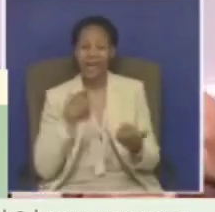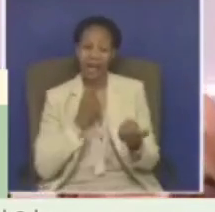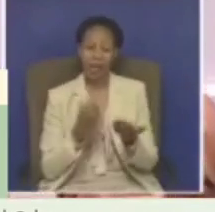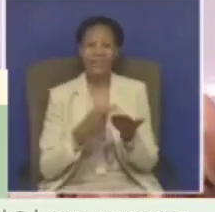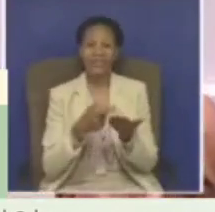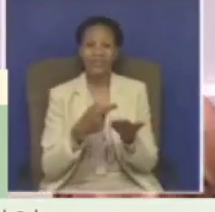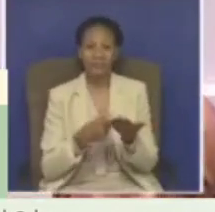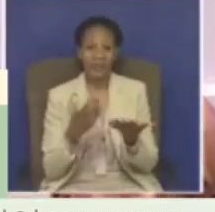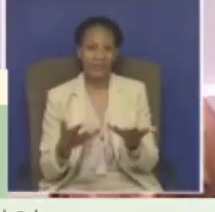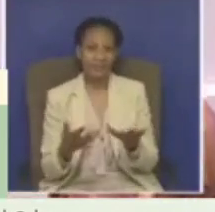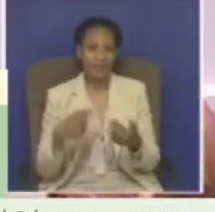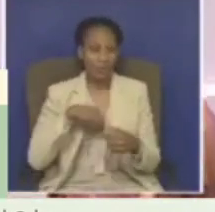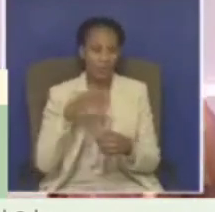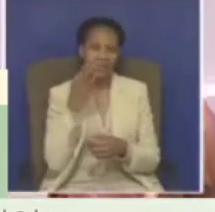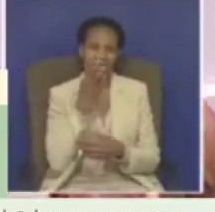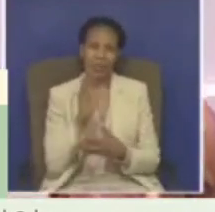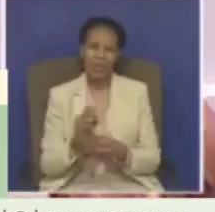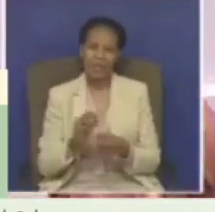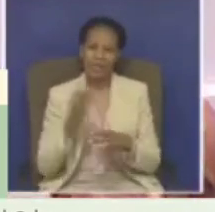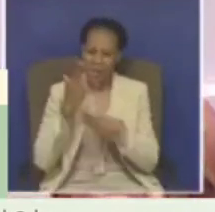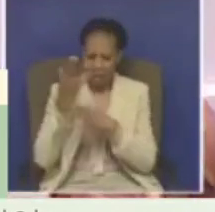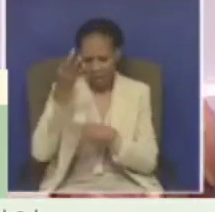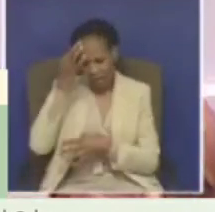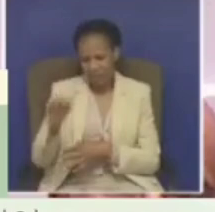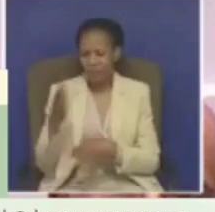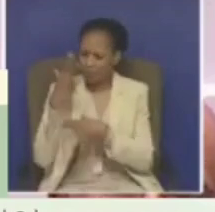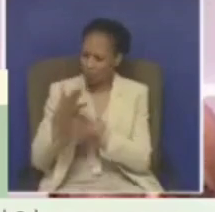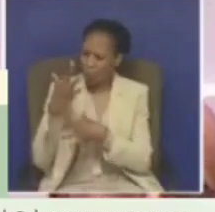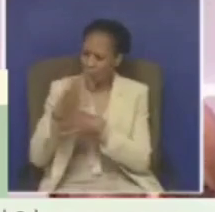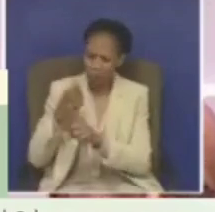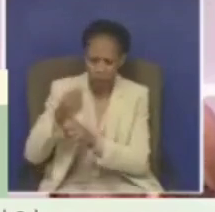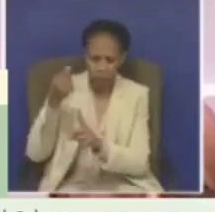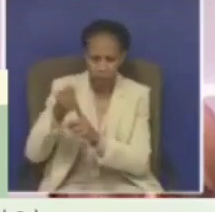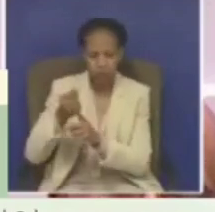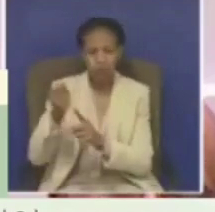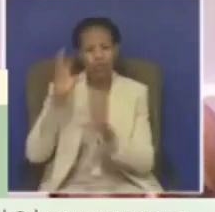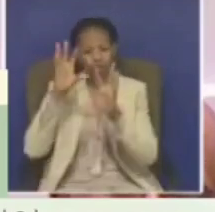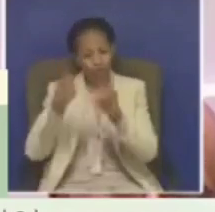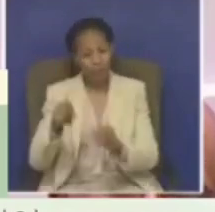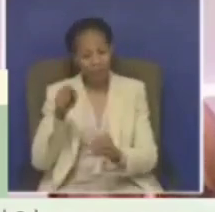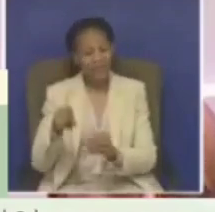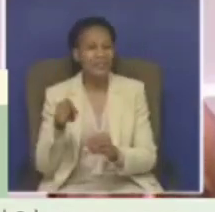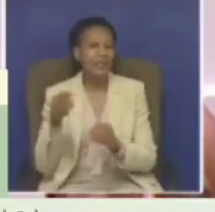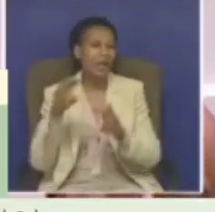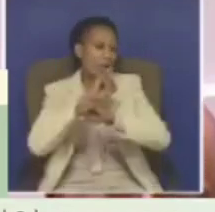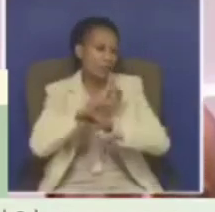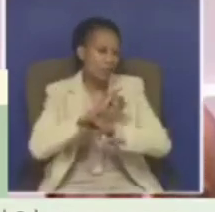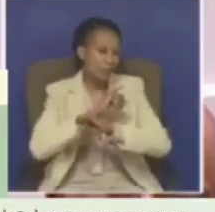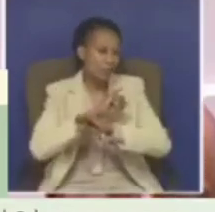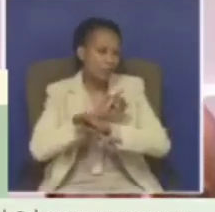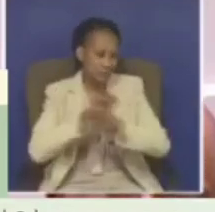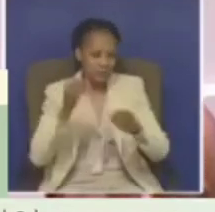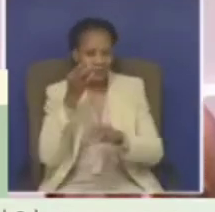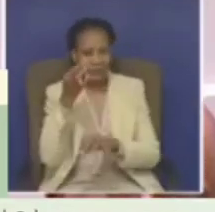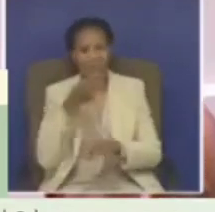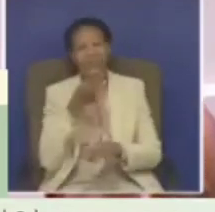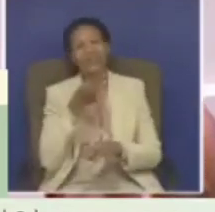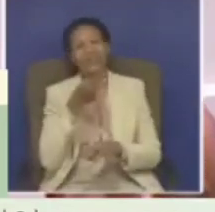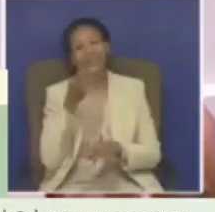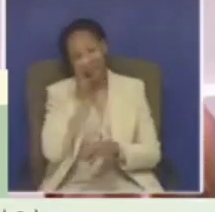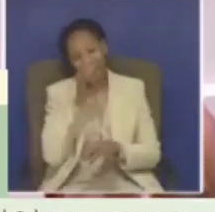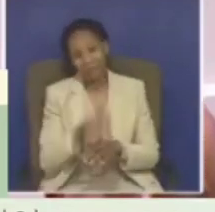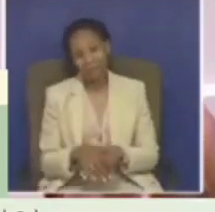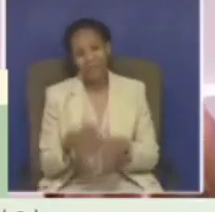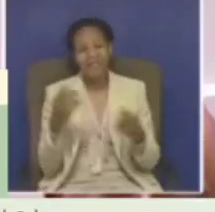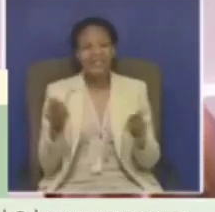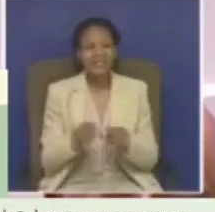on the motion, we emphasize the efforts that government is taking to fight the crime of extortion and crime in general, such as strengthening the coordination